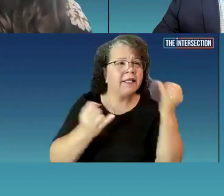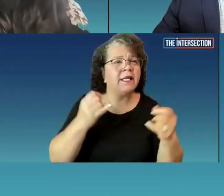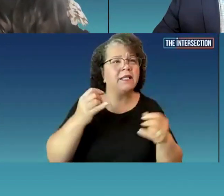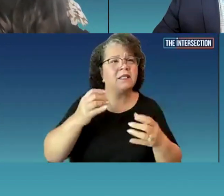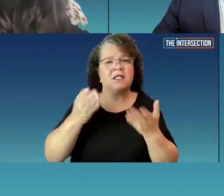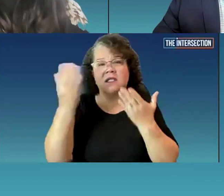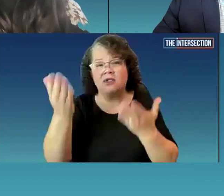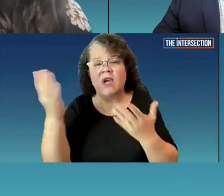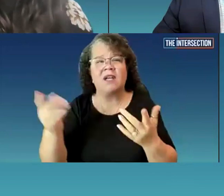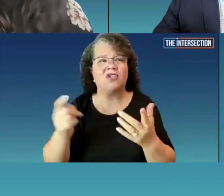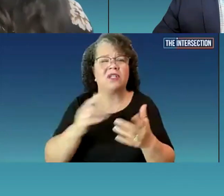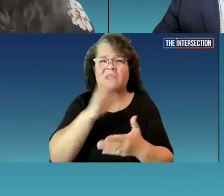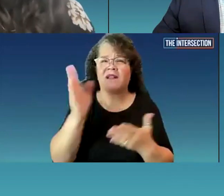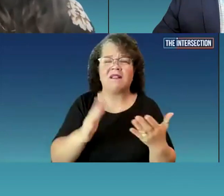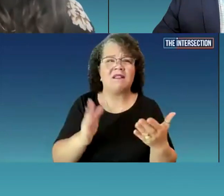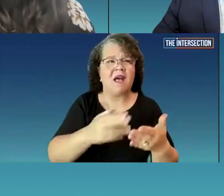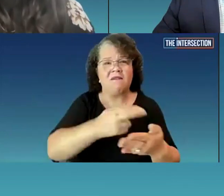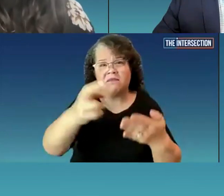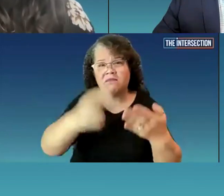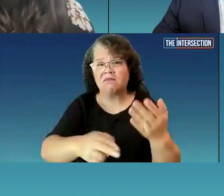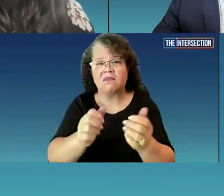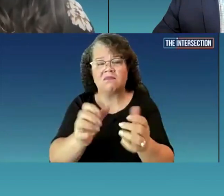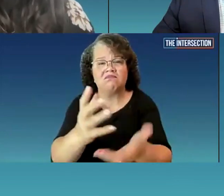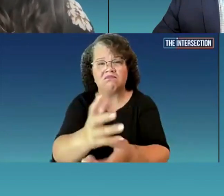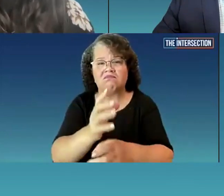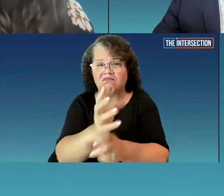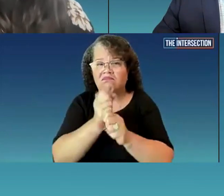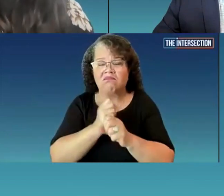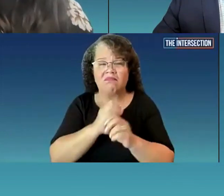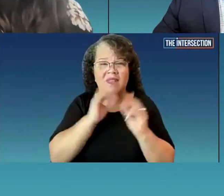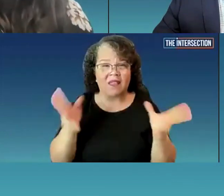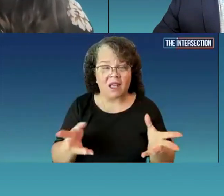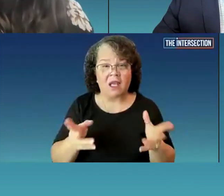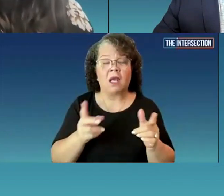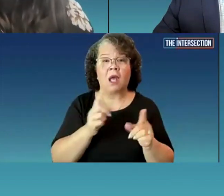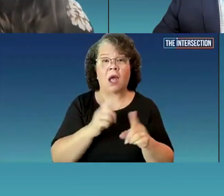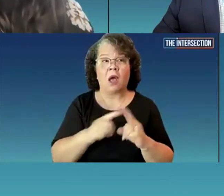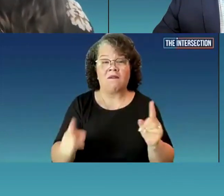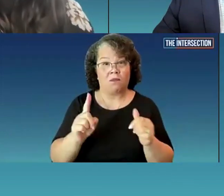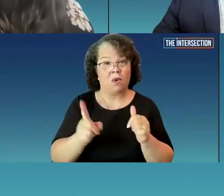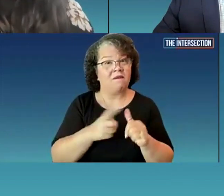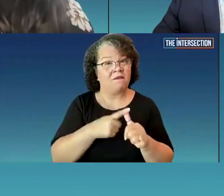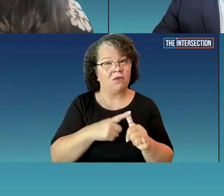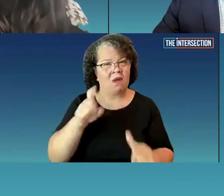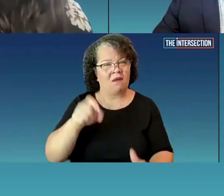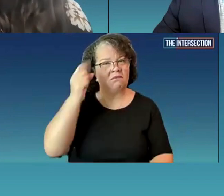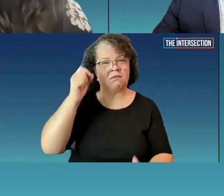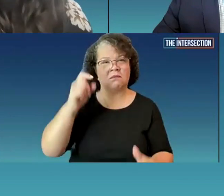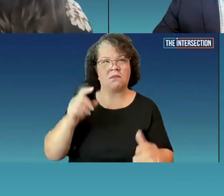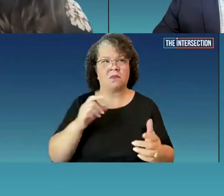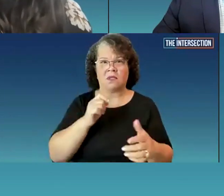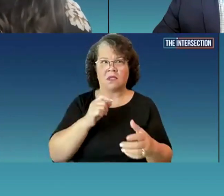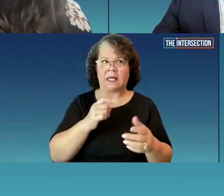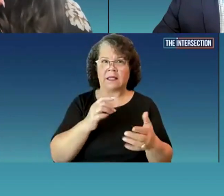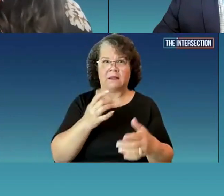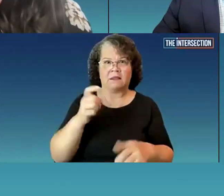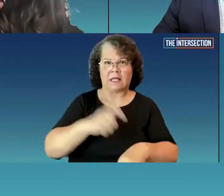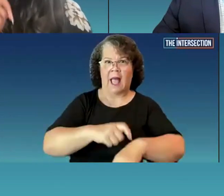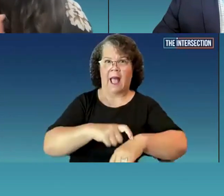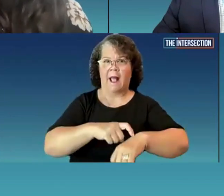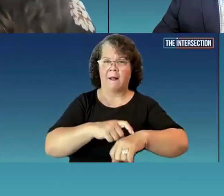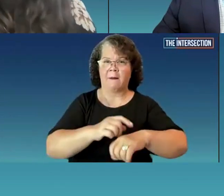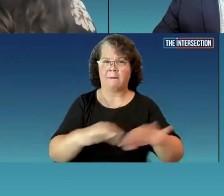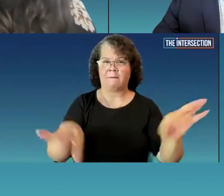really understanding, one, we don't have a lot of time for this, but two, this is where we develop ideas. This is where innovation